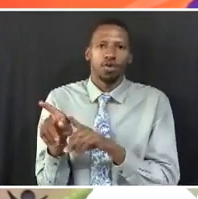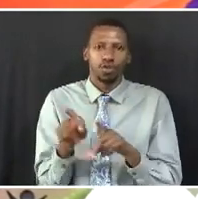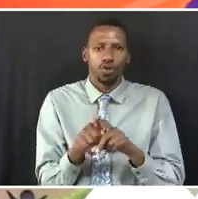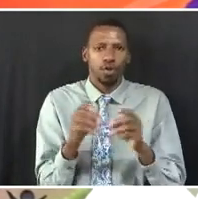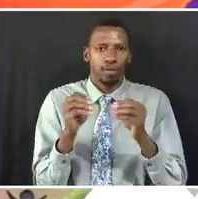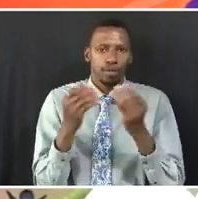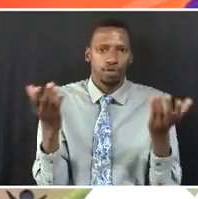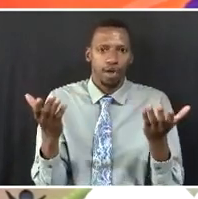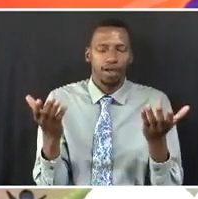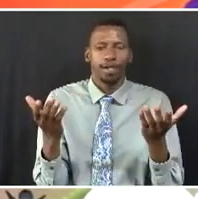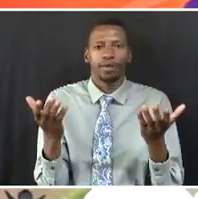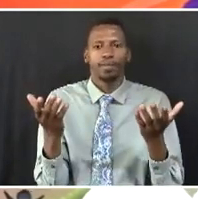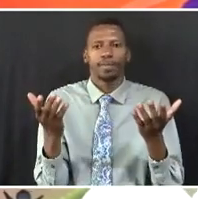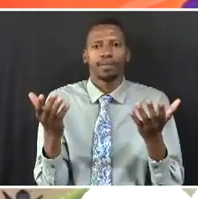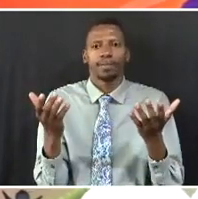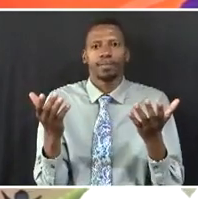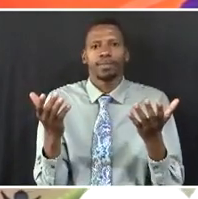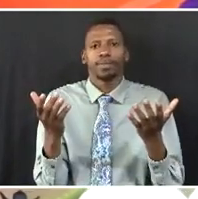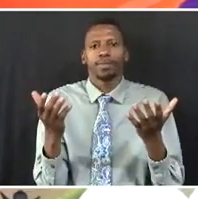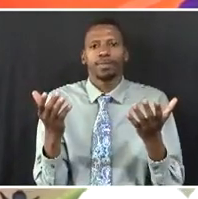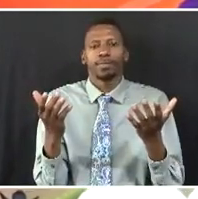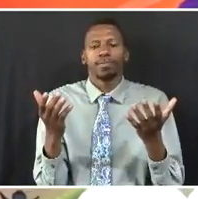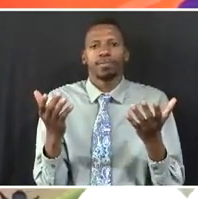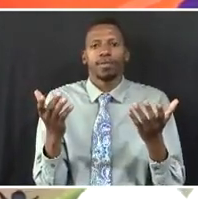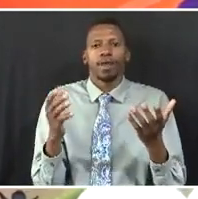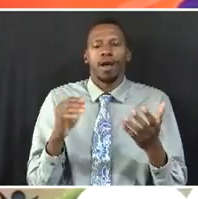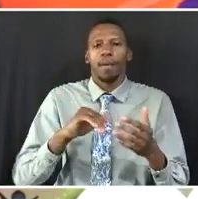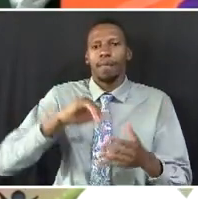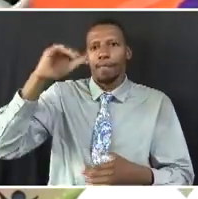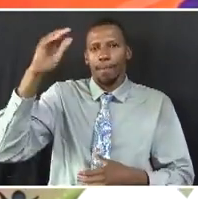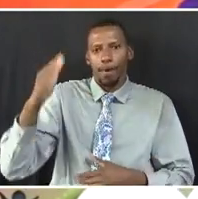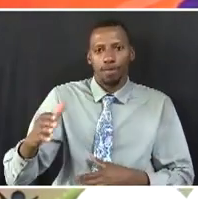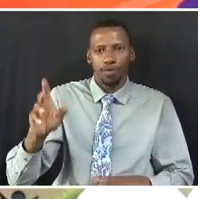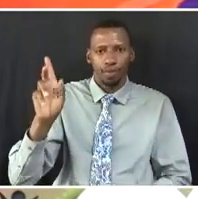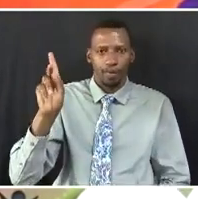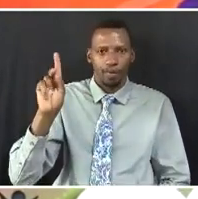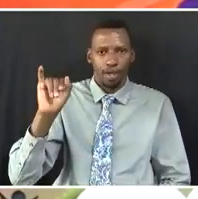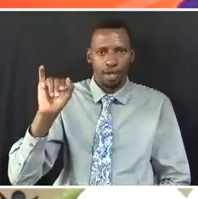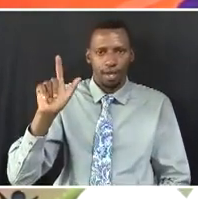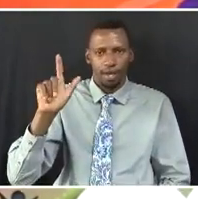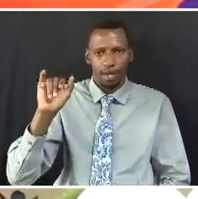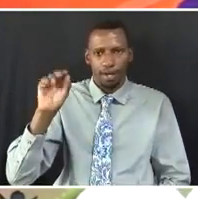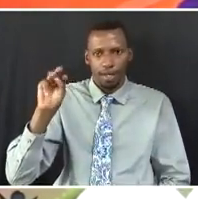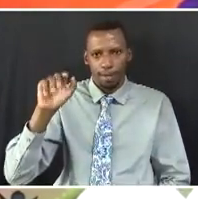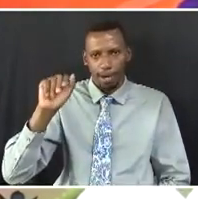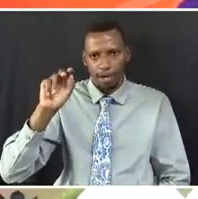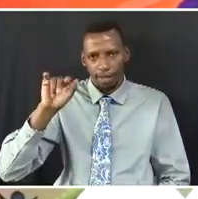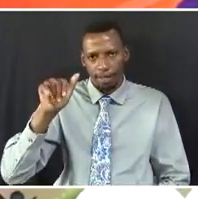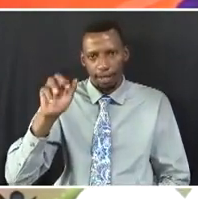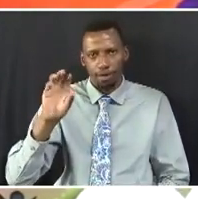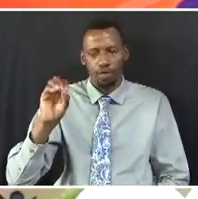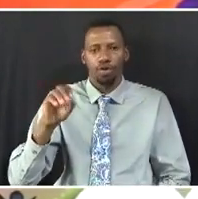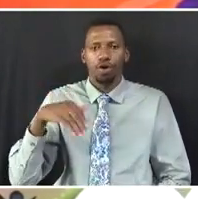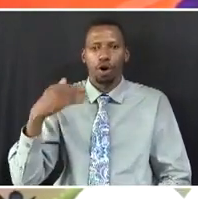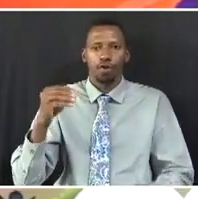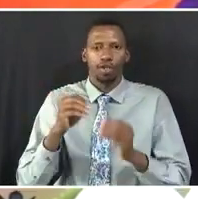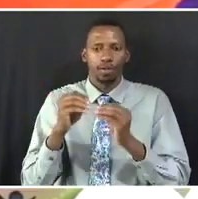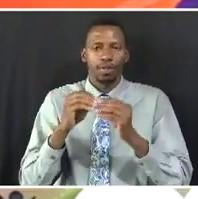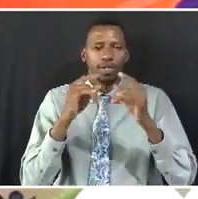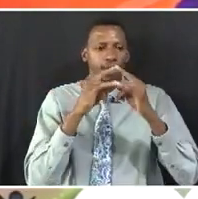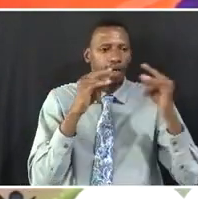College at the foot of Mount Kilimanjaro, and we've been meeting always in other campuses, both international and